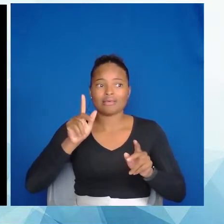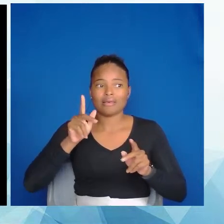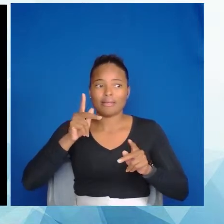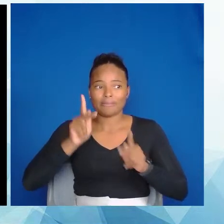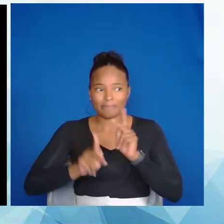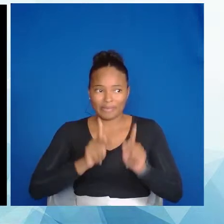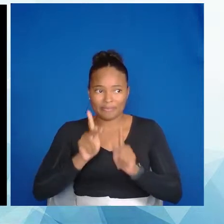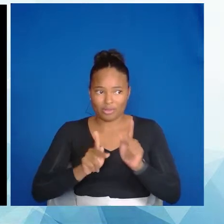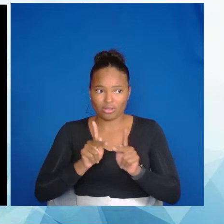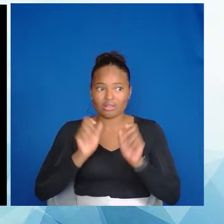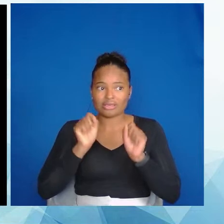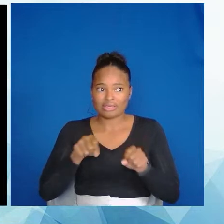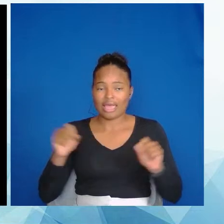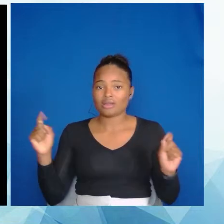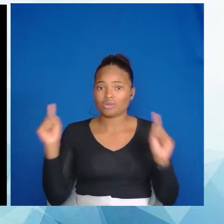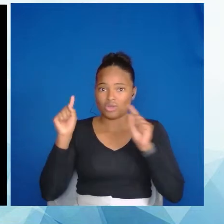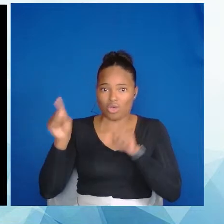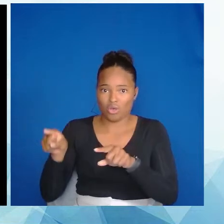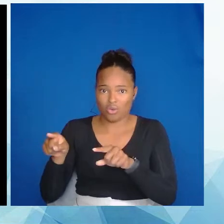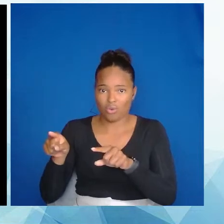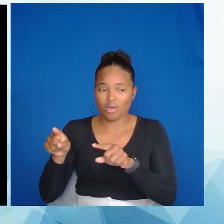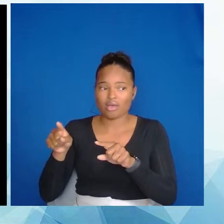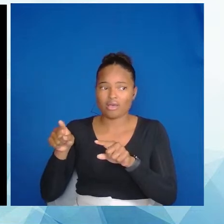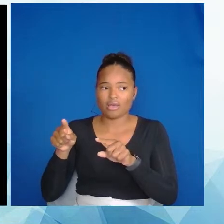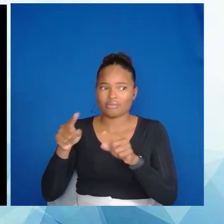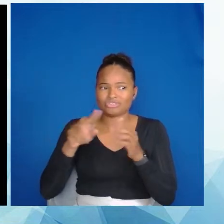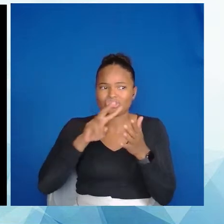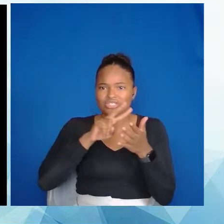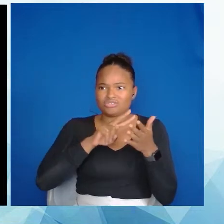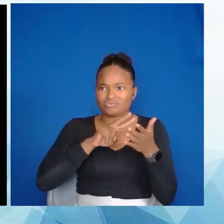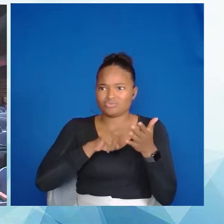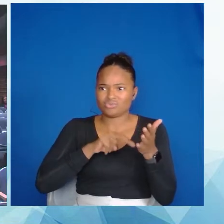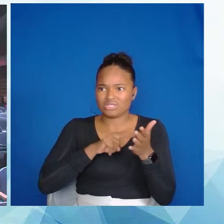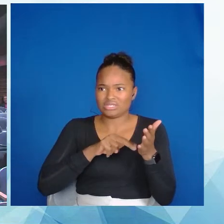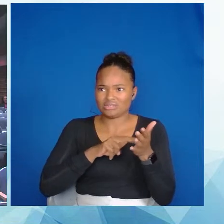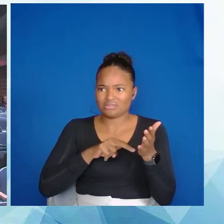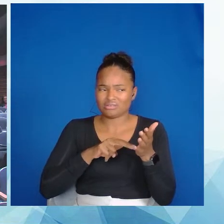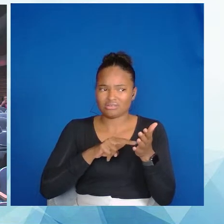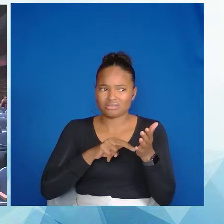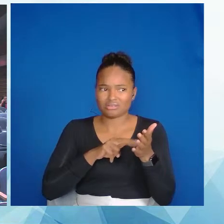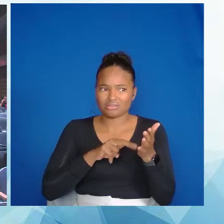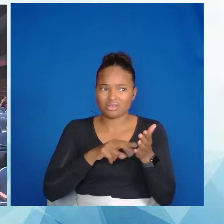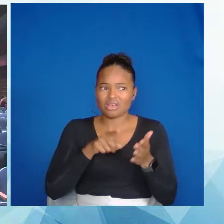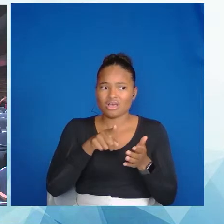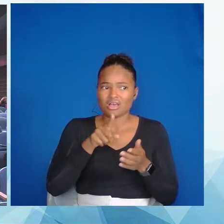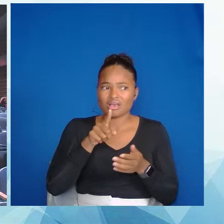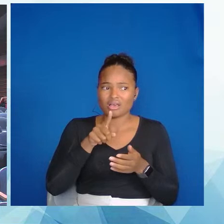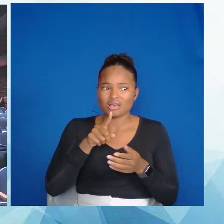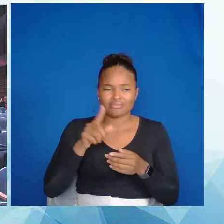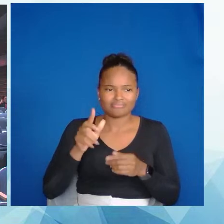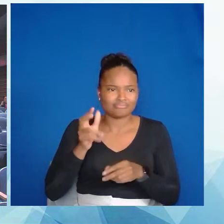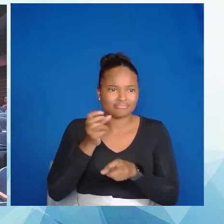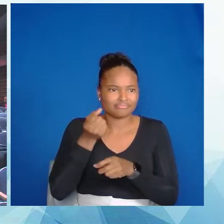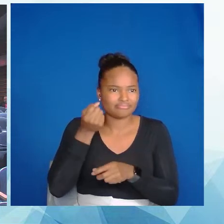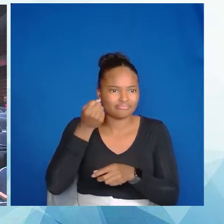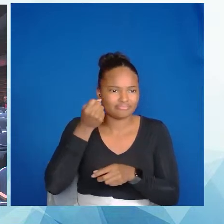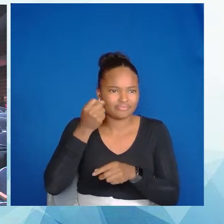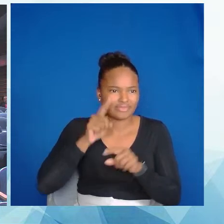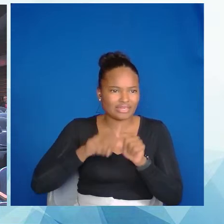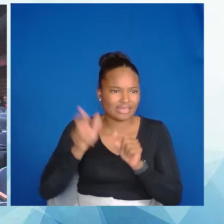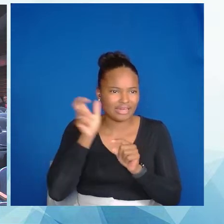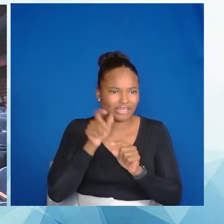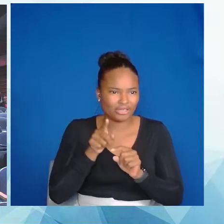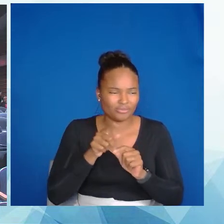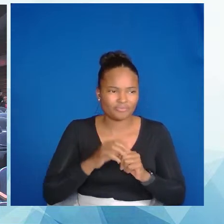to a quorum and that proposes legal action. So you have to be very careful, particularly, and I'll get into this a little bit